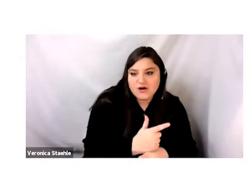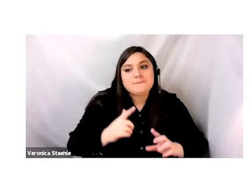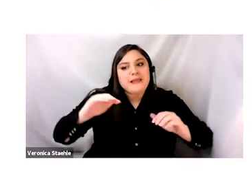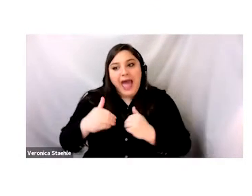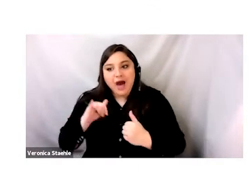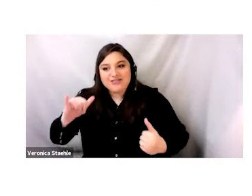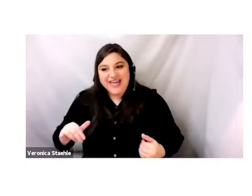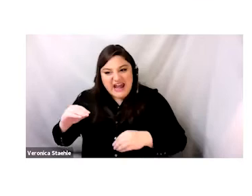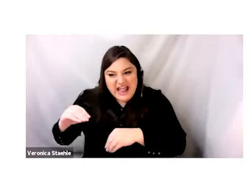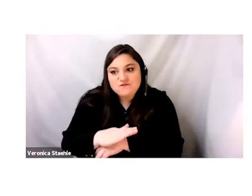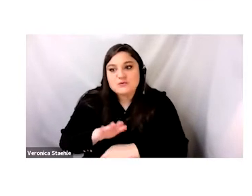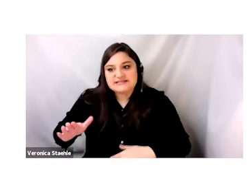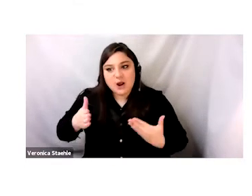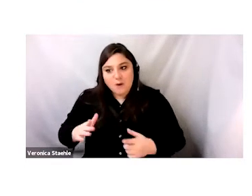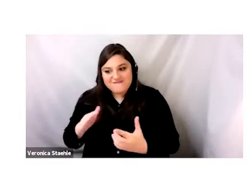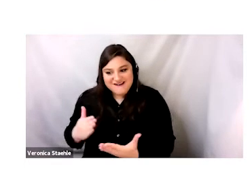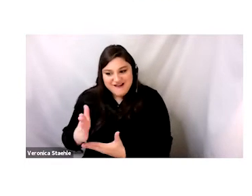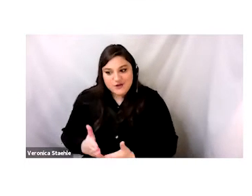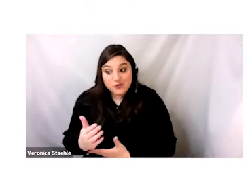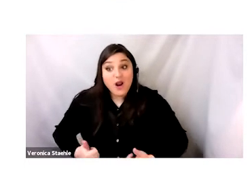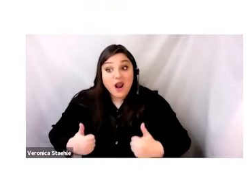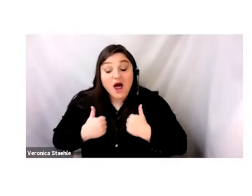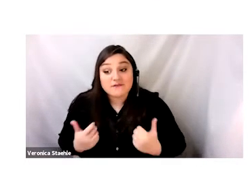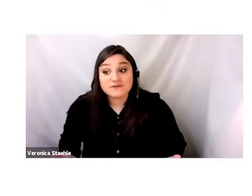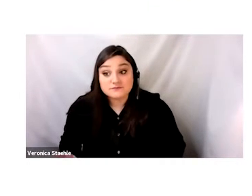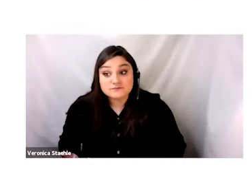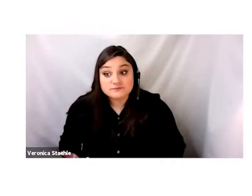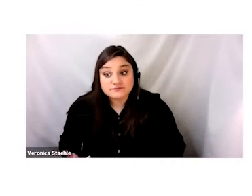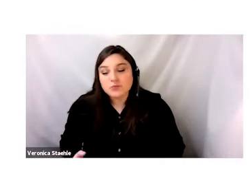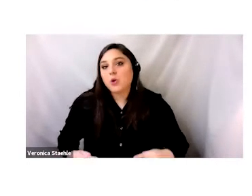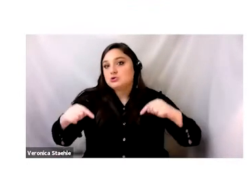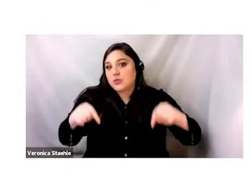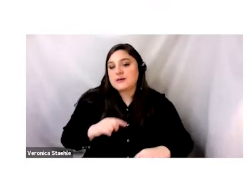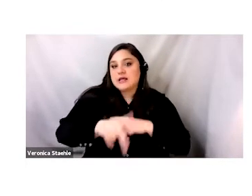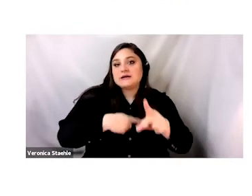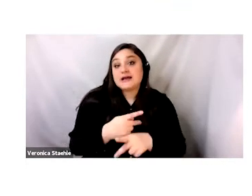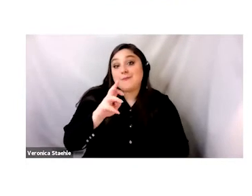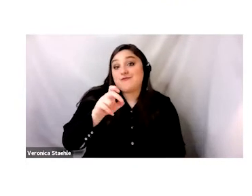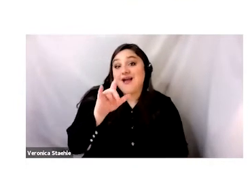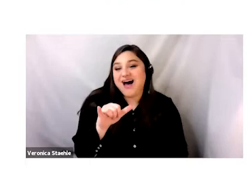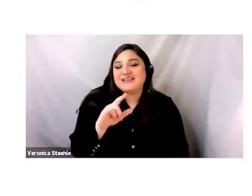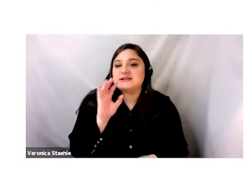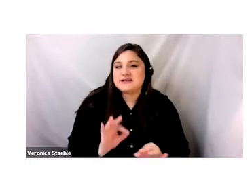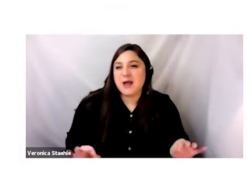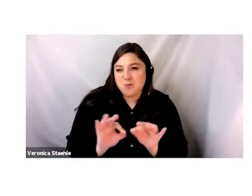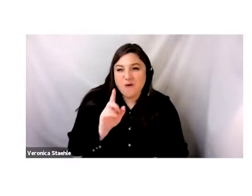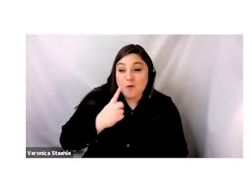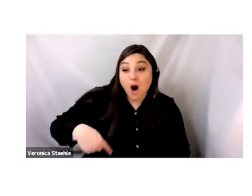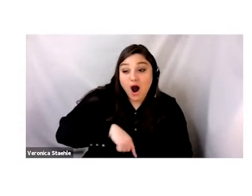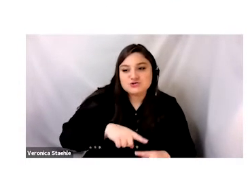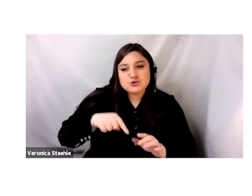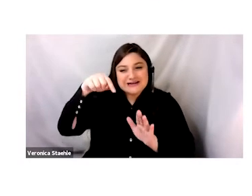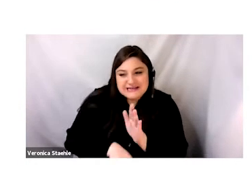the rest of our lives, right? And so this type of reality is something we have to constantly think about when we're doing this